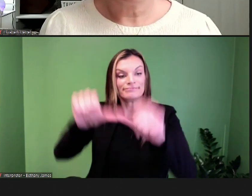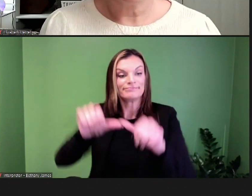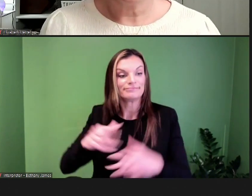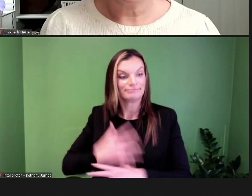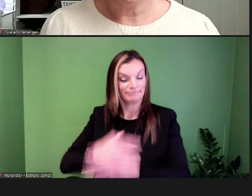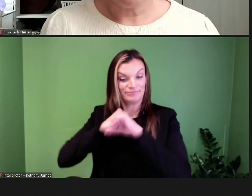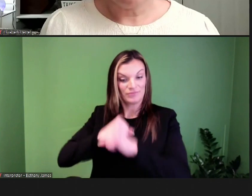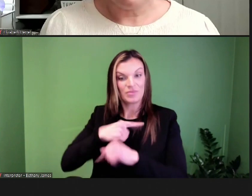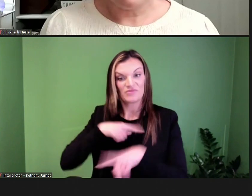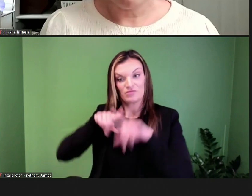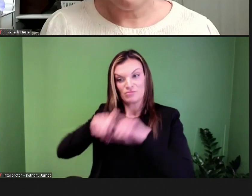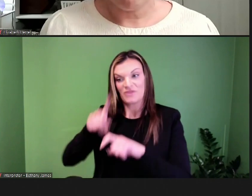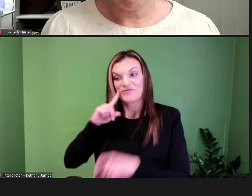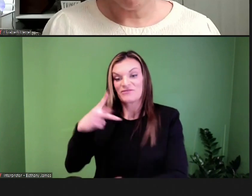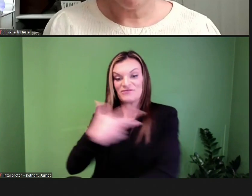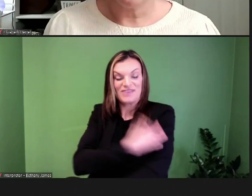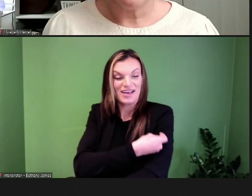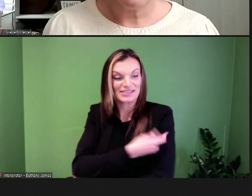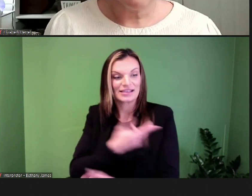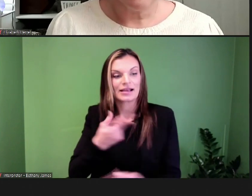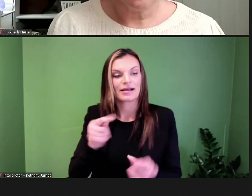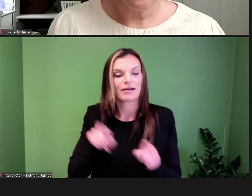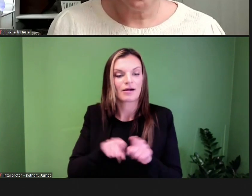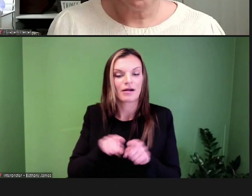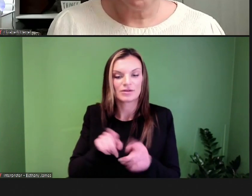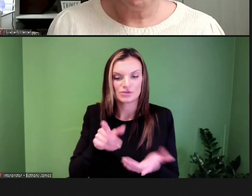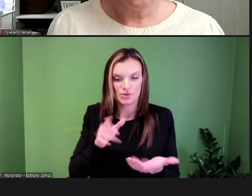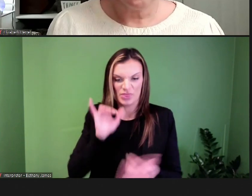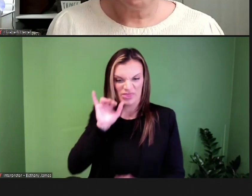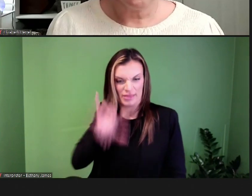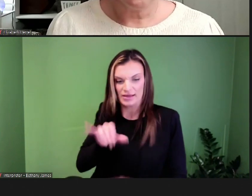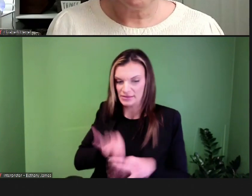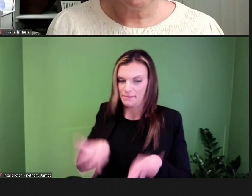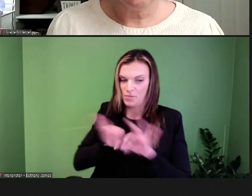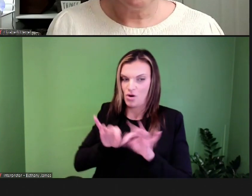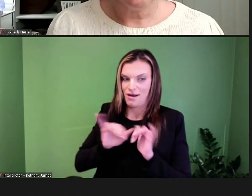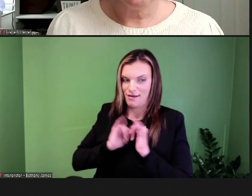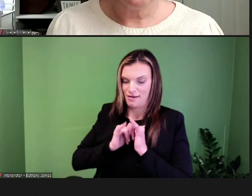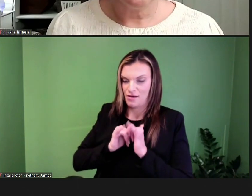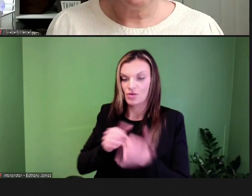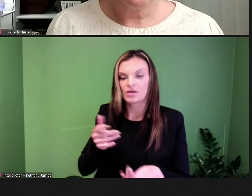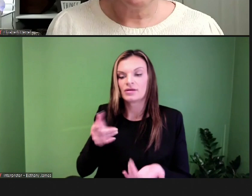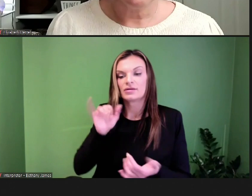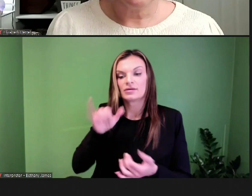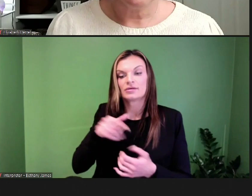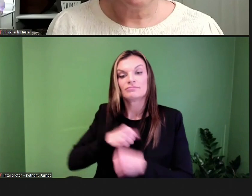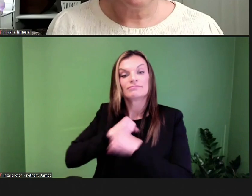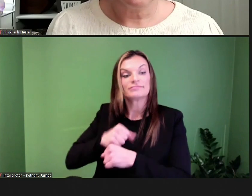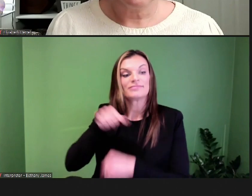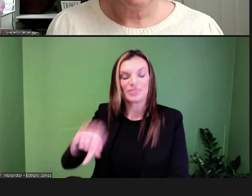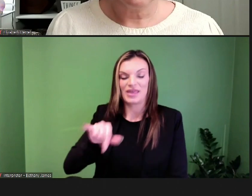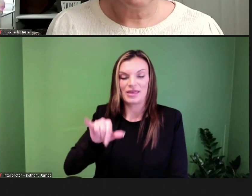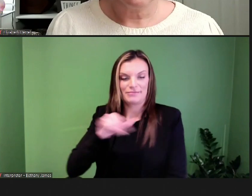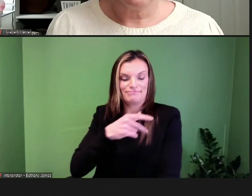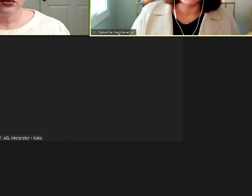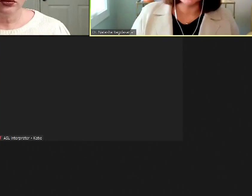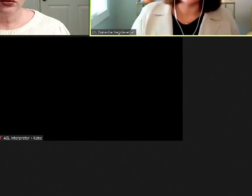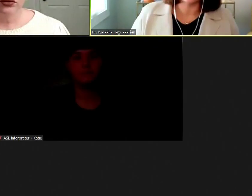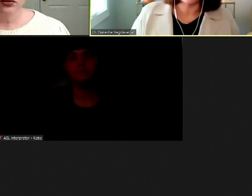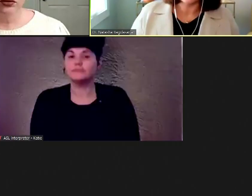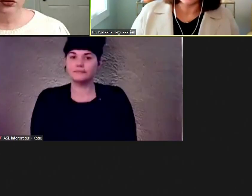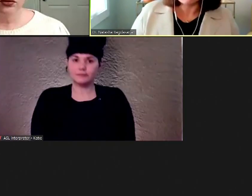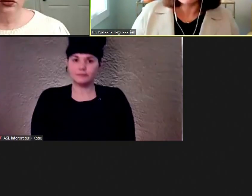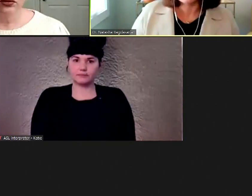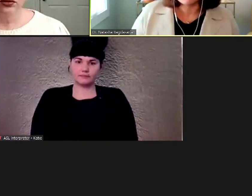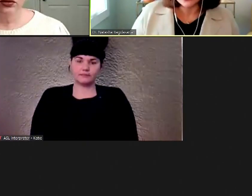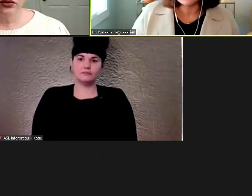on vaccine-mediated immunity rather than everyone coming down with COVID in January and February of